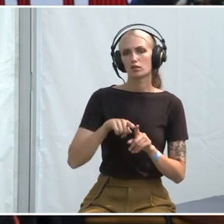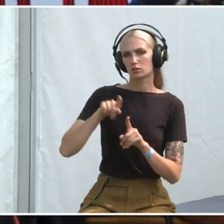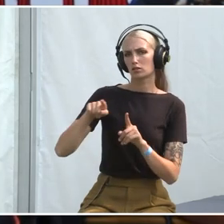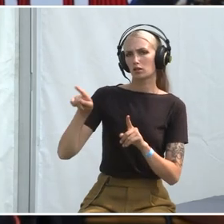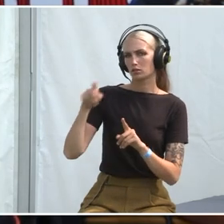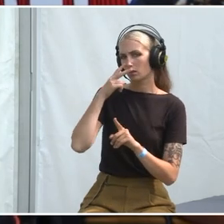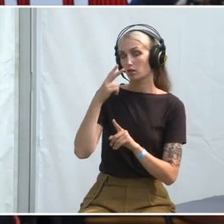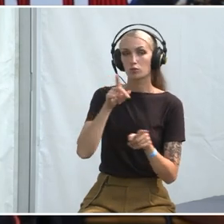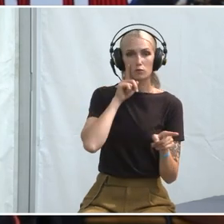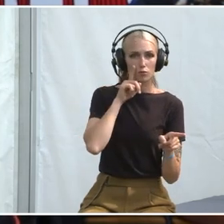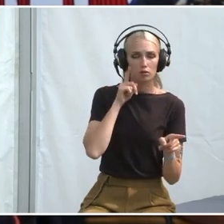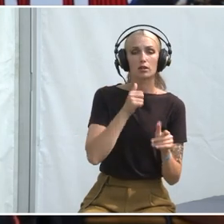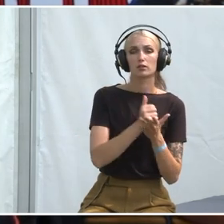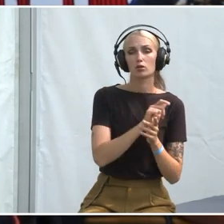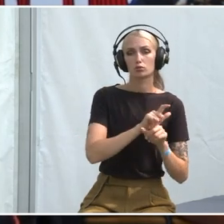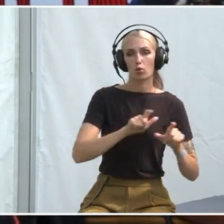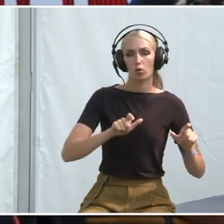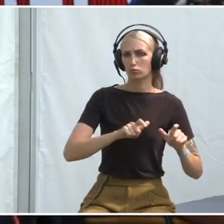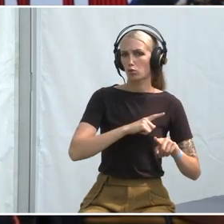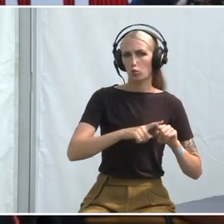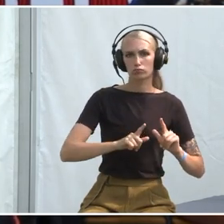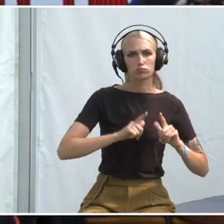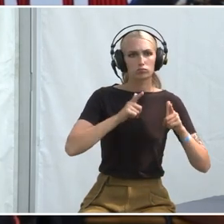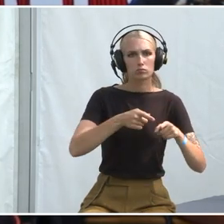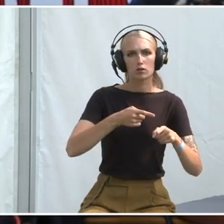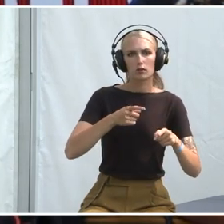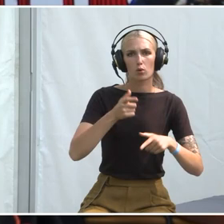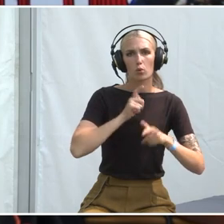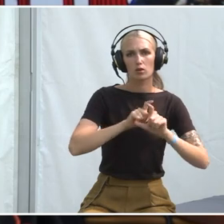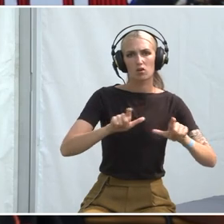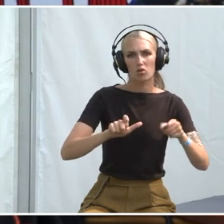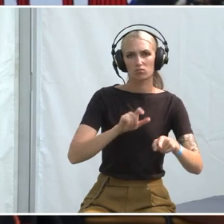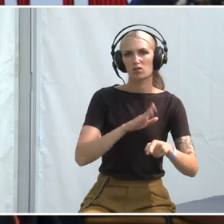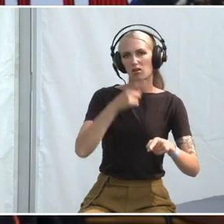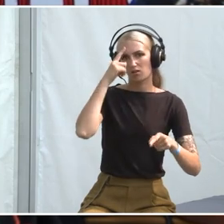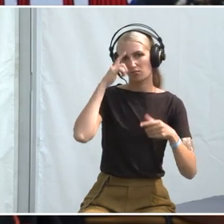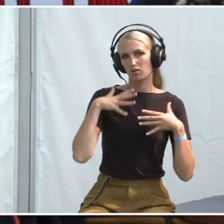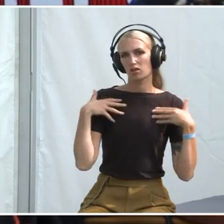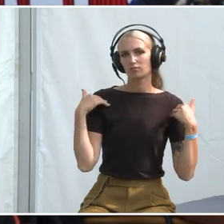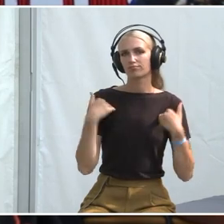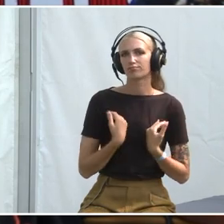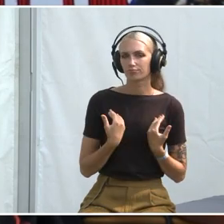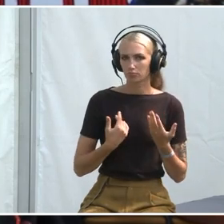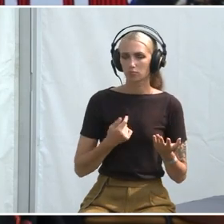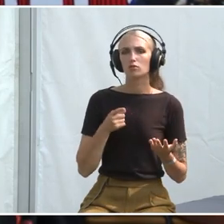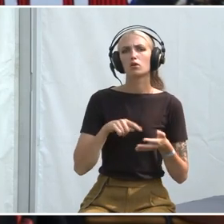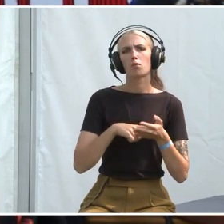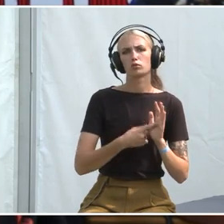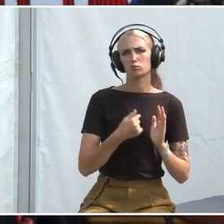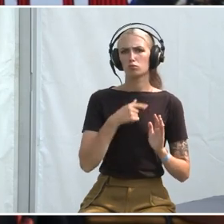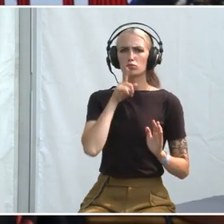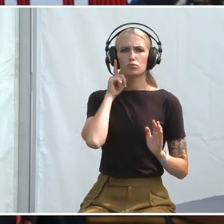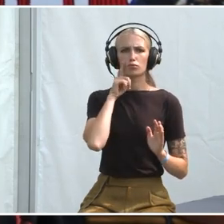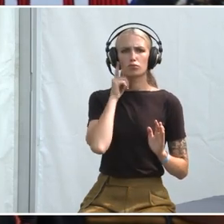go straight from the high school to university, they struggle more. So this is why I'm also here to bring kind of the